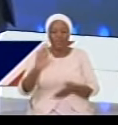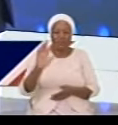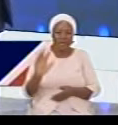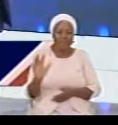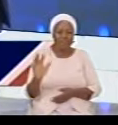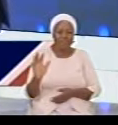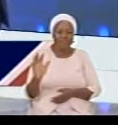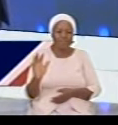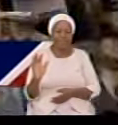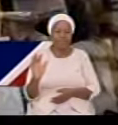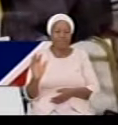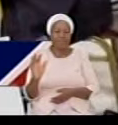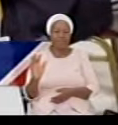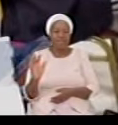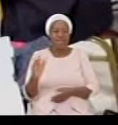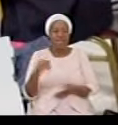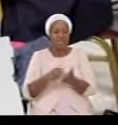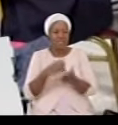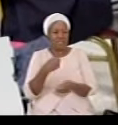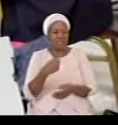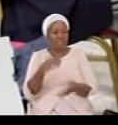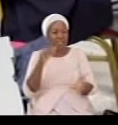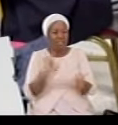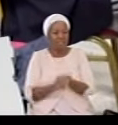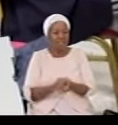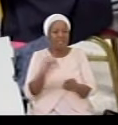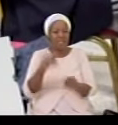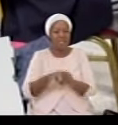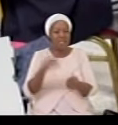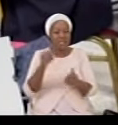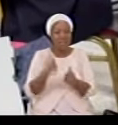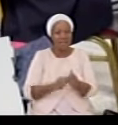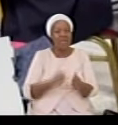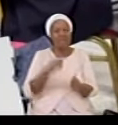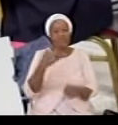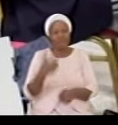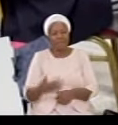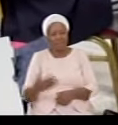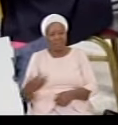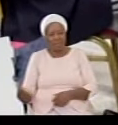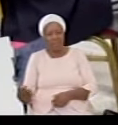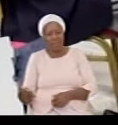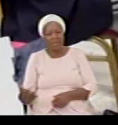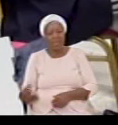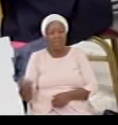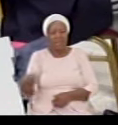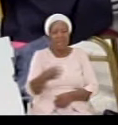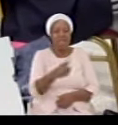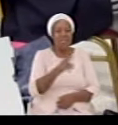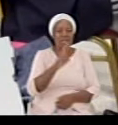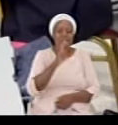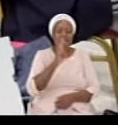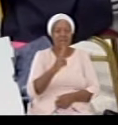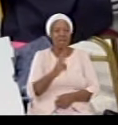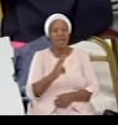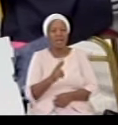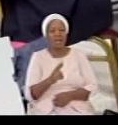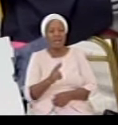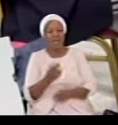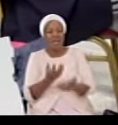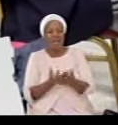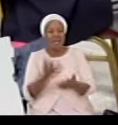verse 5, it says that in everything ye are enriched